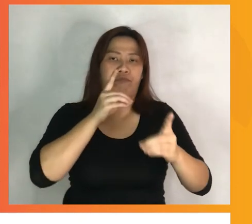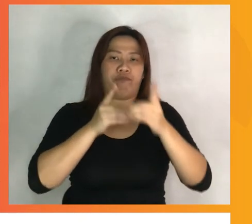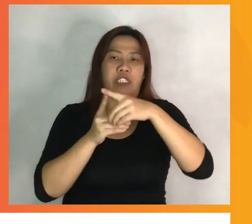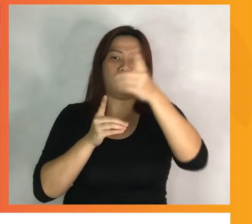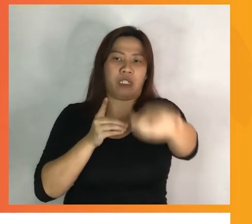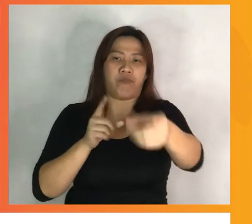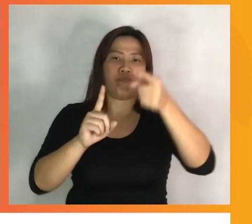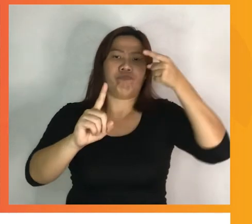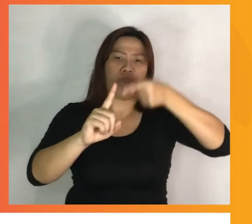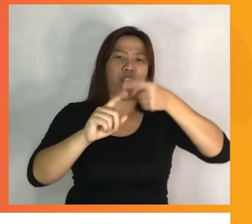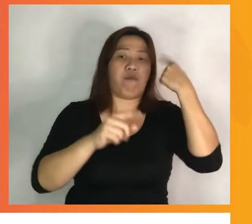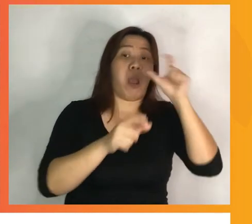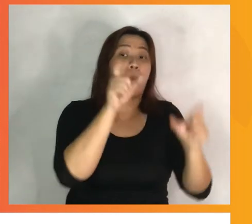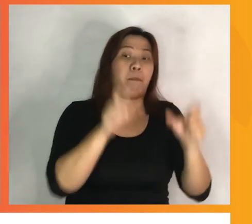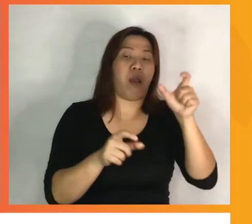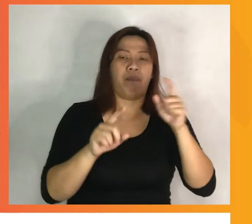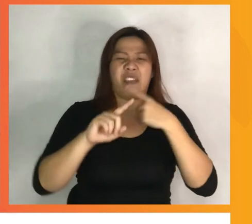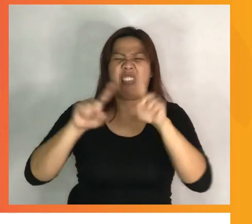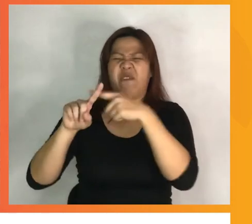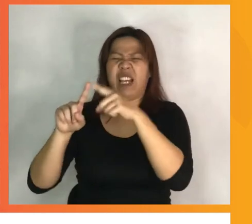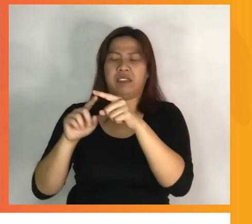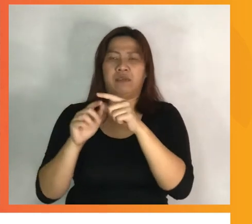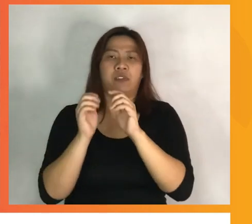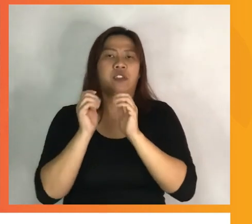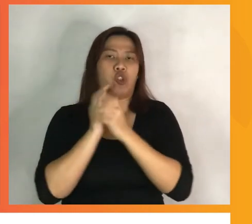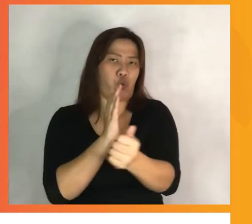target for people who have different abilities.